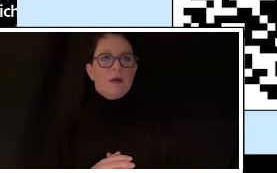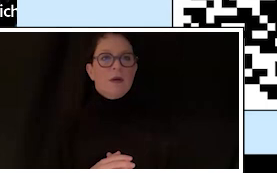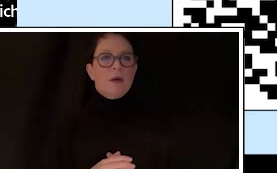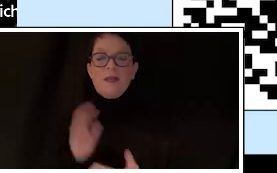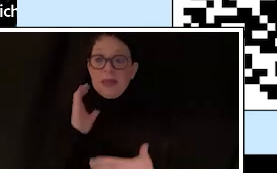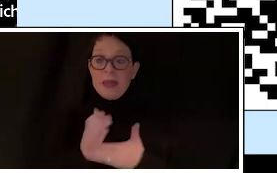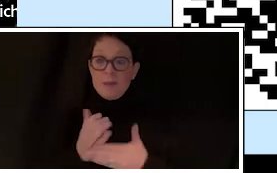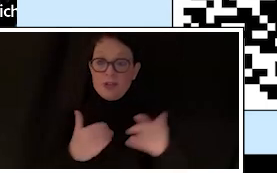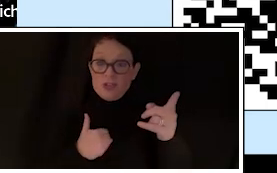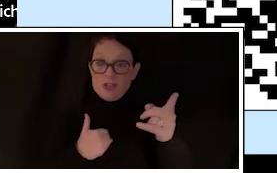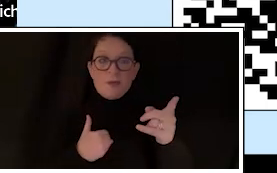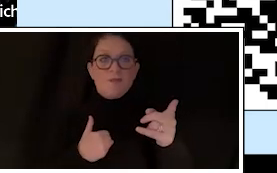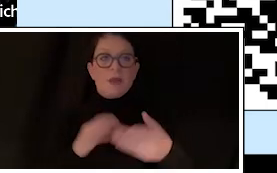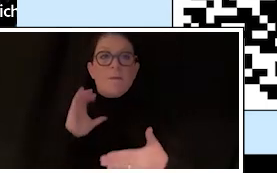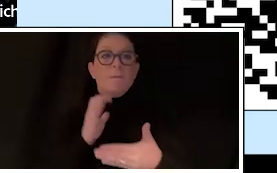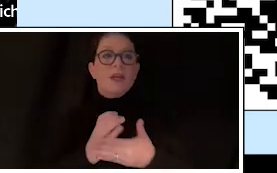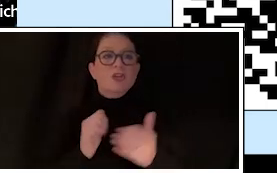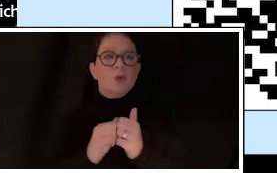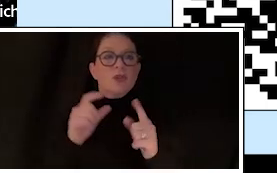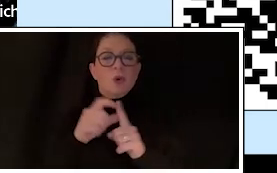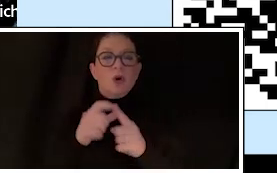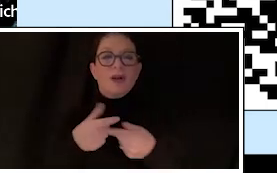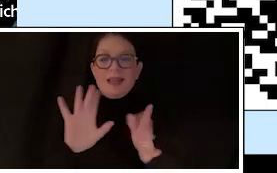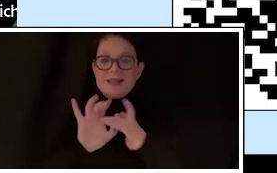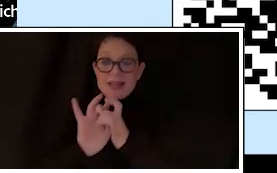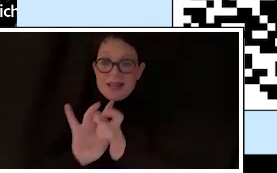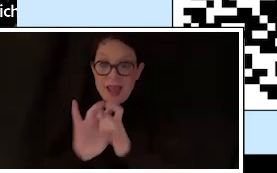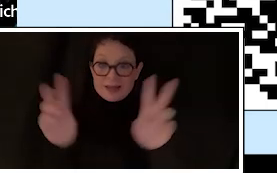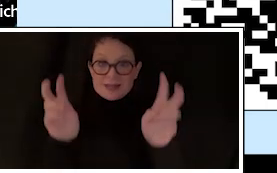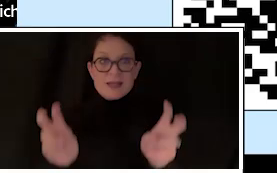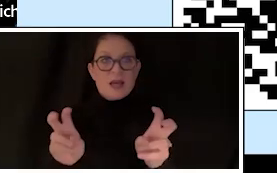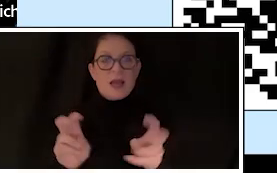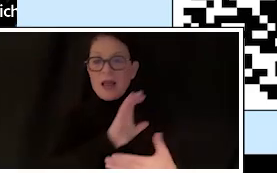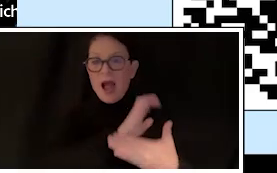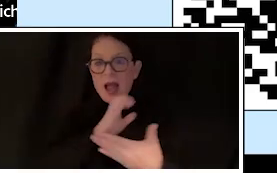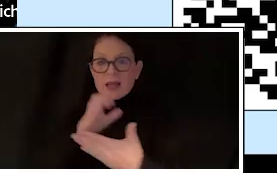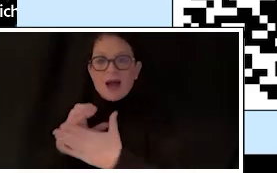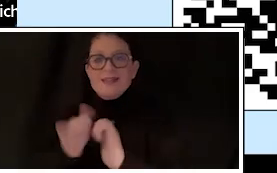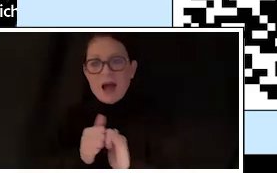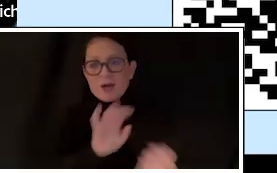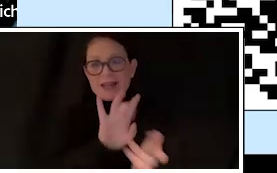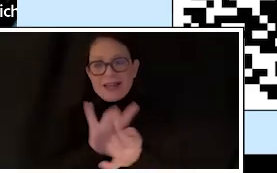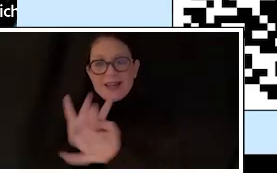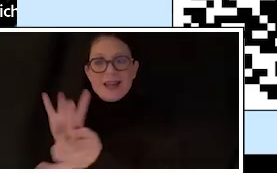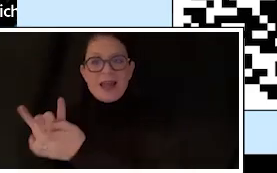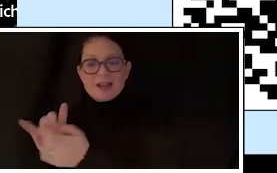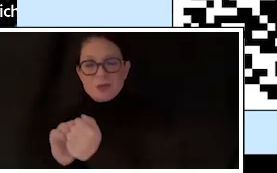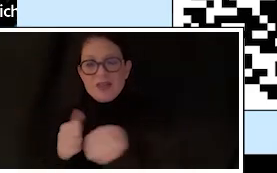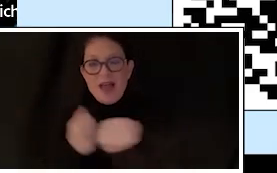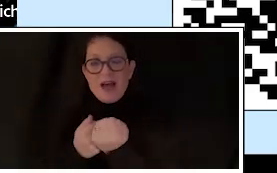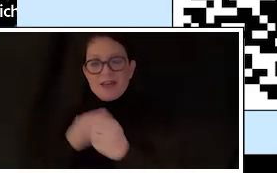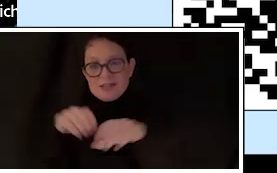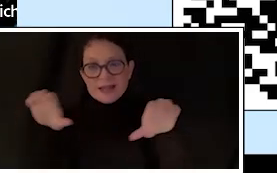The image on this slide shows a picture with the words "Let's Connect" and a set of icons about different ways to connect with Advocates in